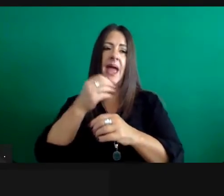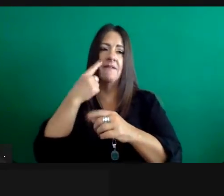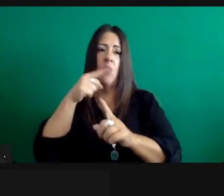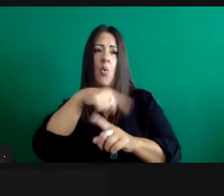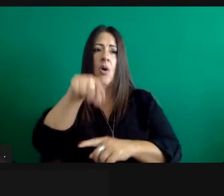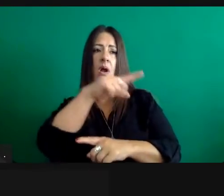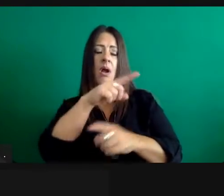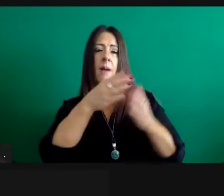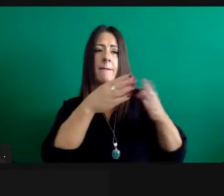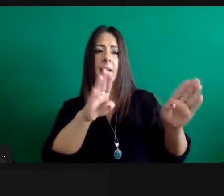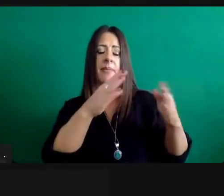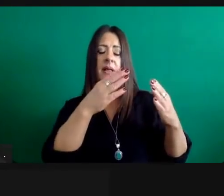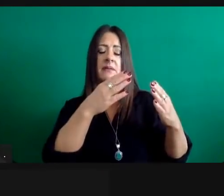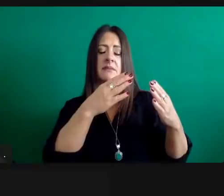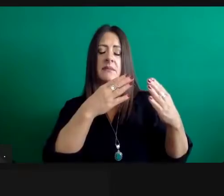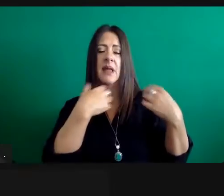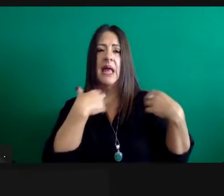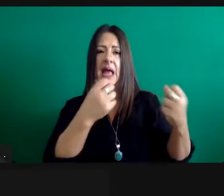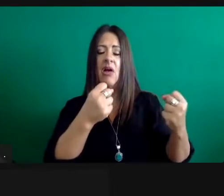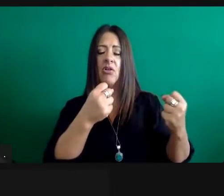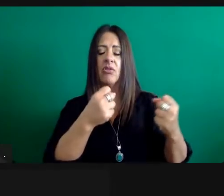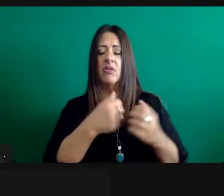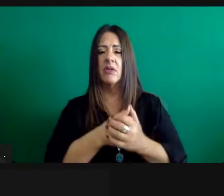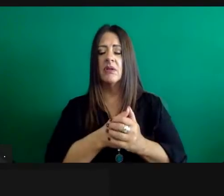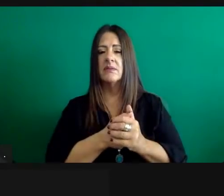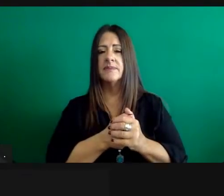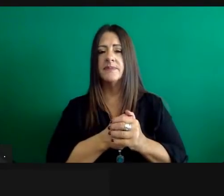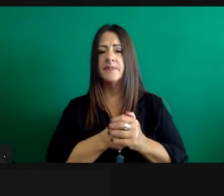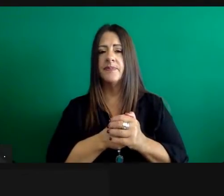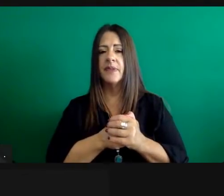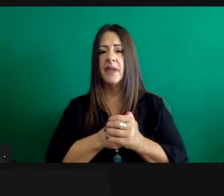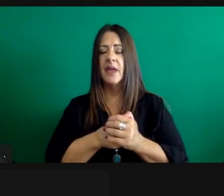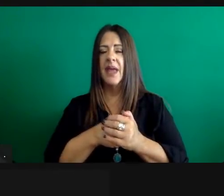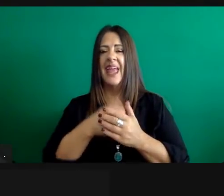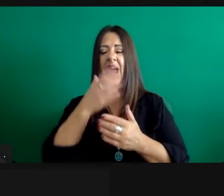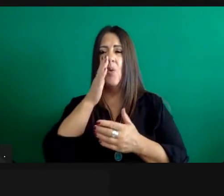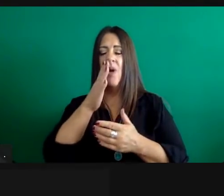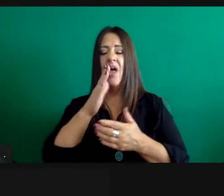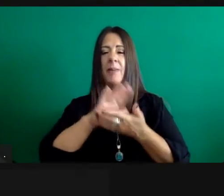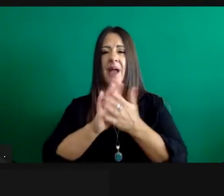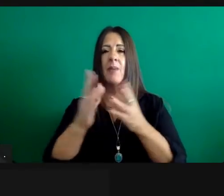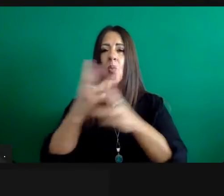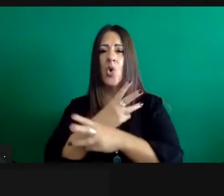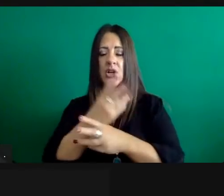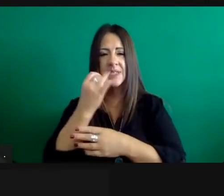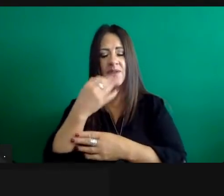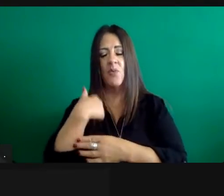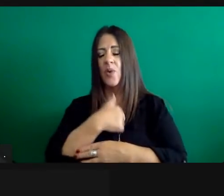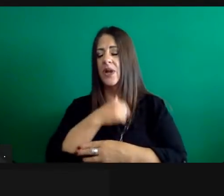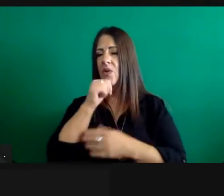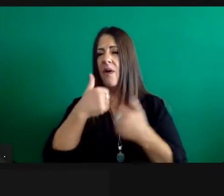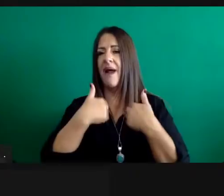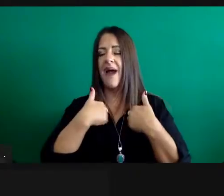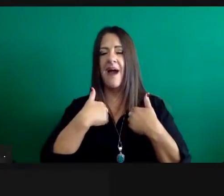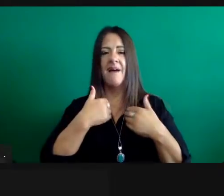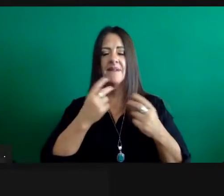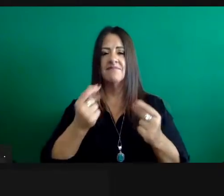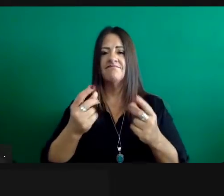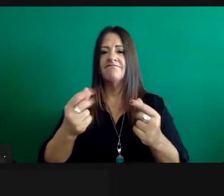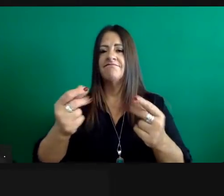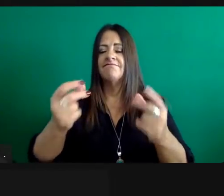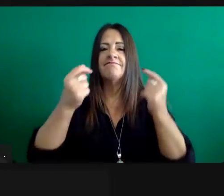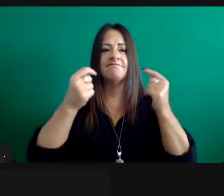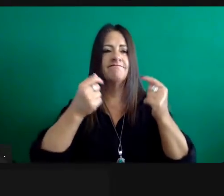perspective, starts to be diminished the longer the result takes to get. And that's in part why the governor, at his urging and